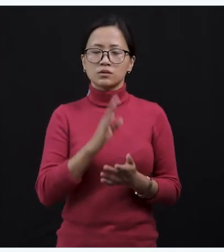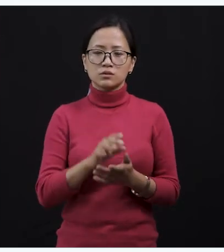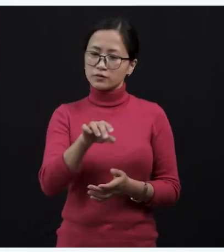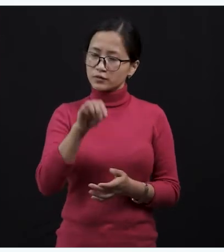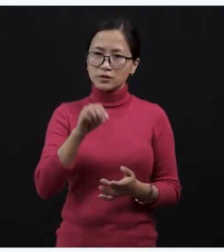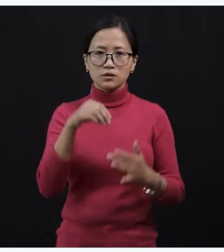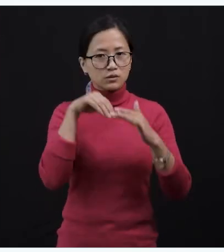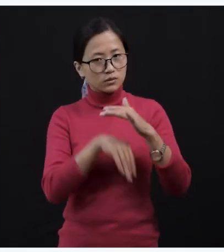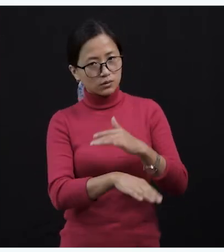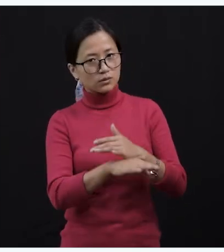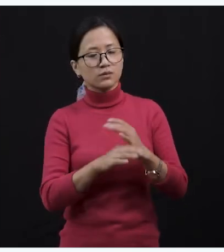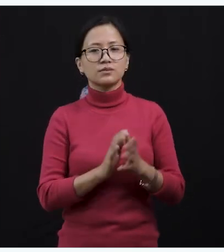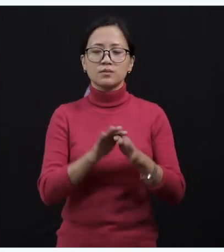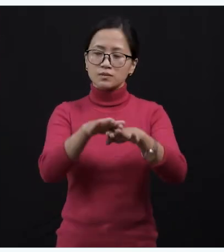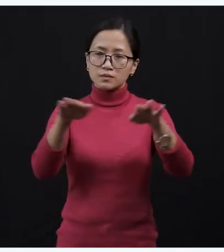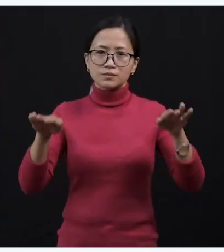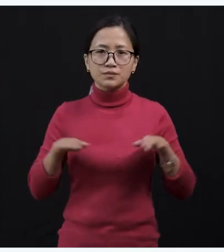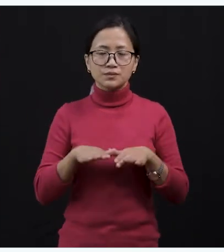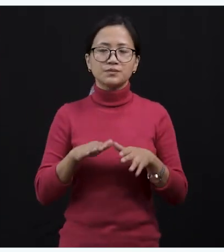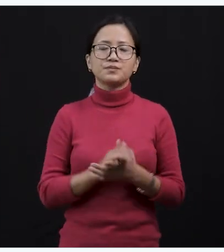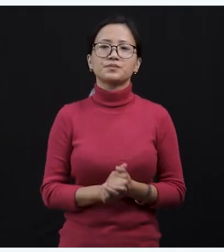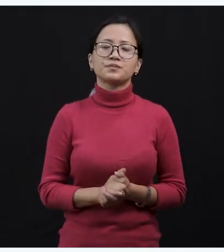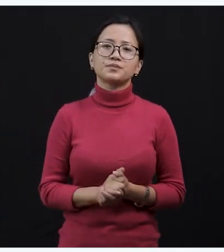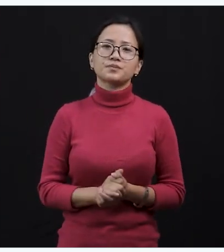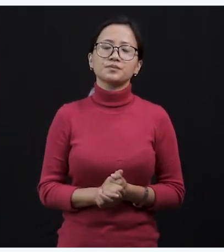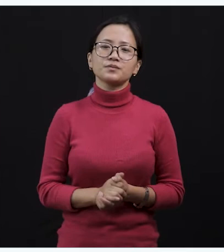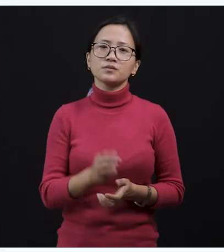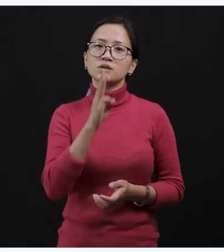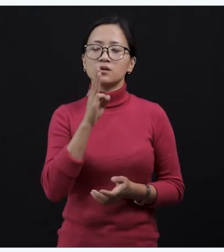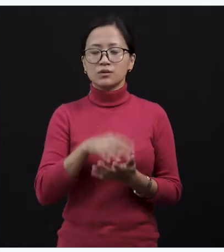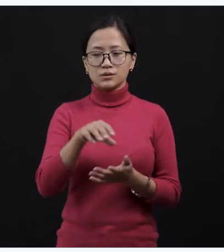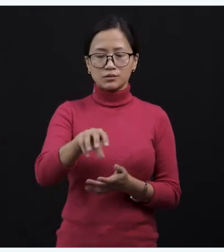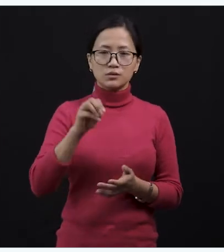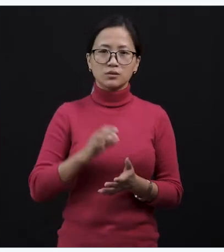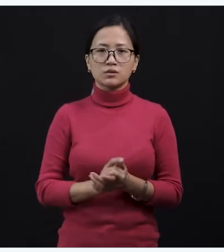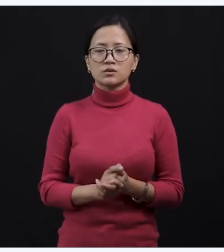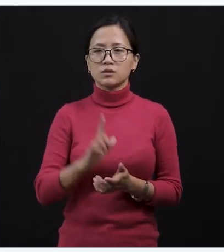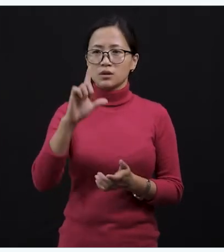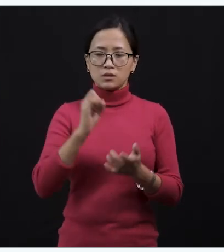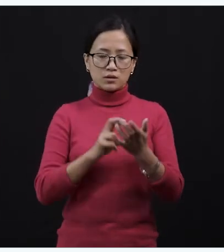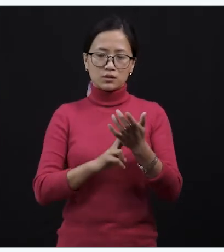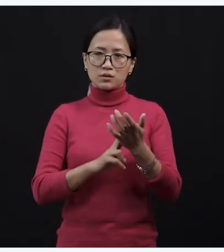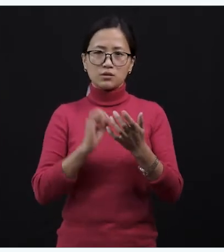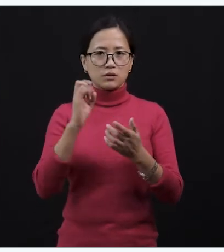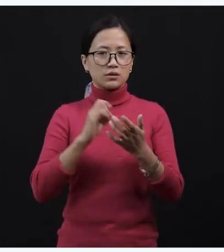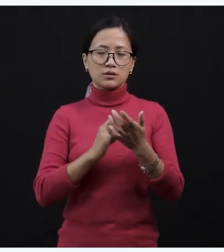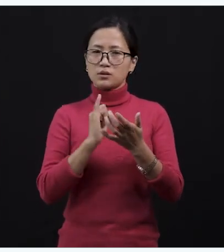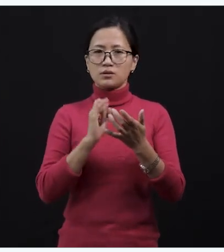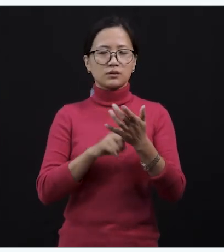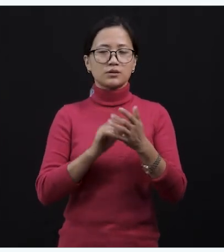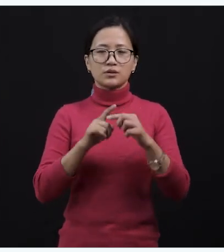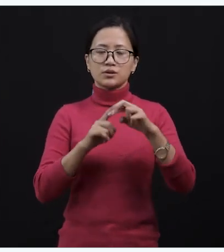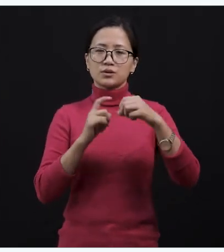ground than the water we get uh, in the liquid form in the